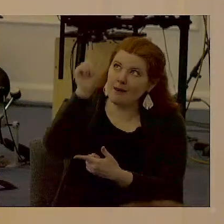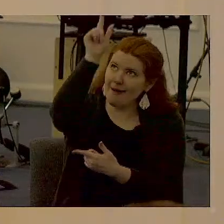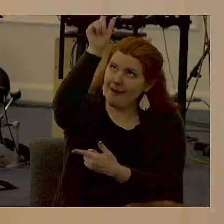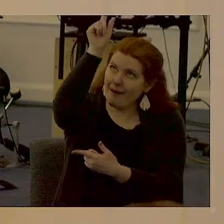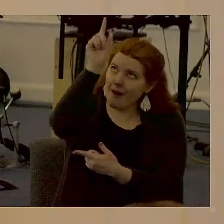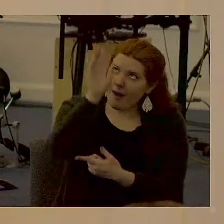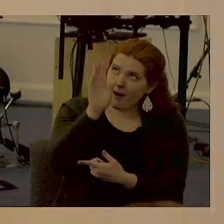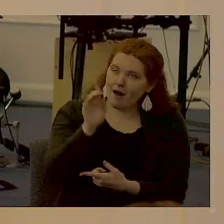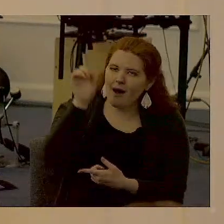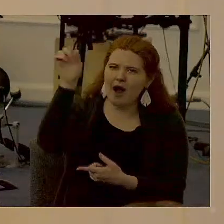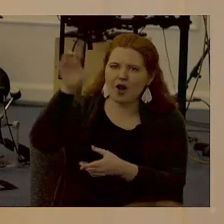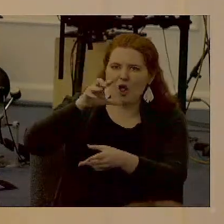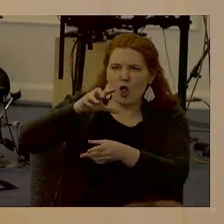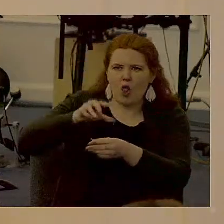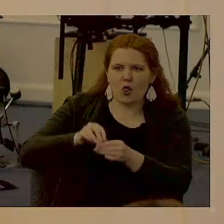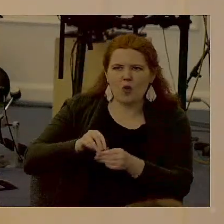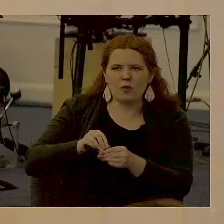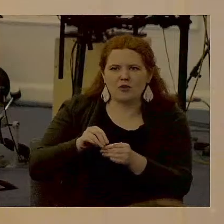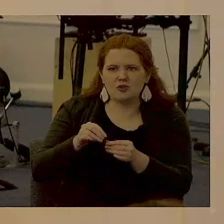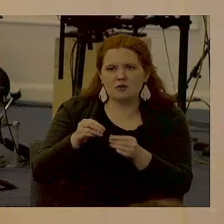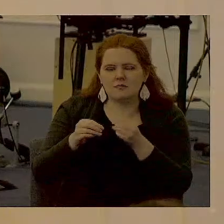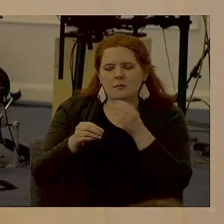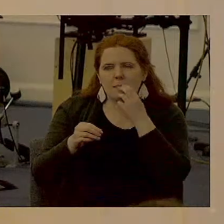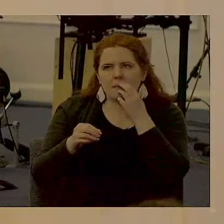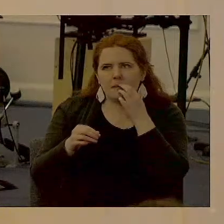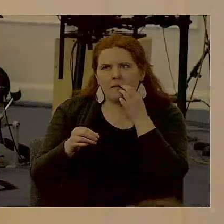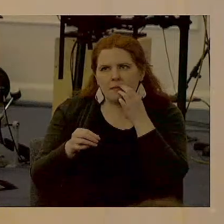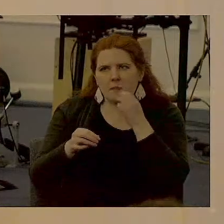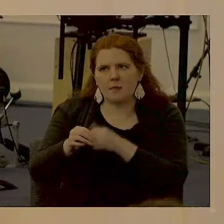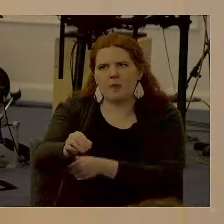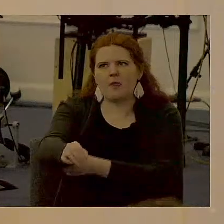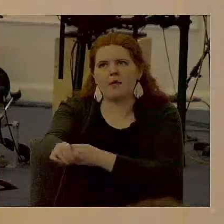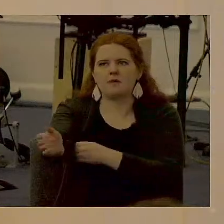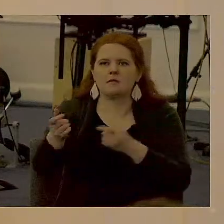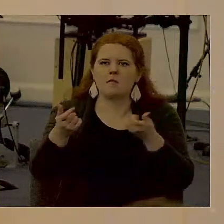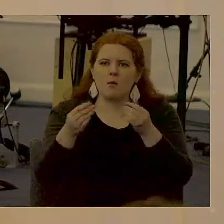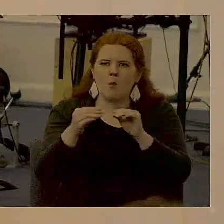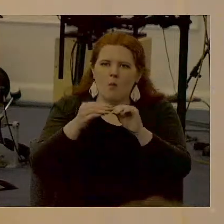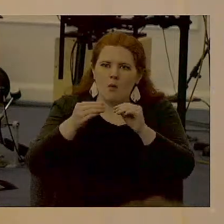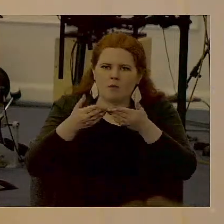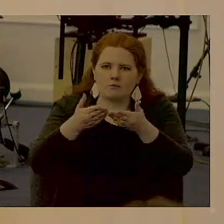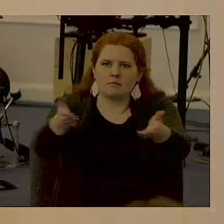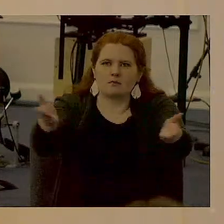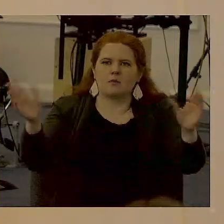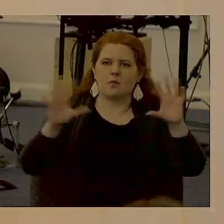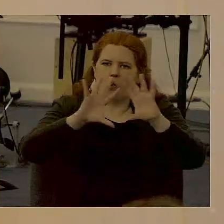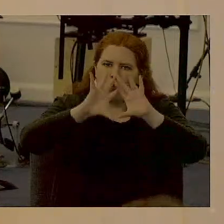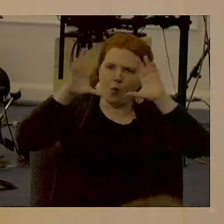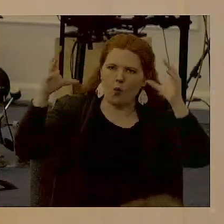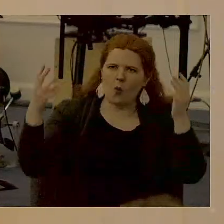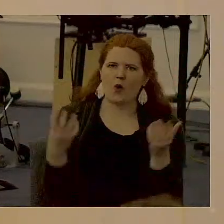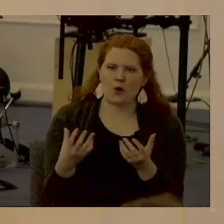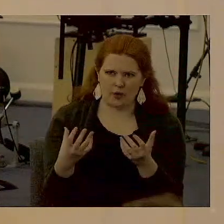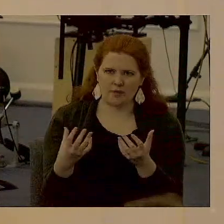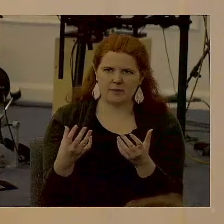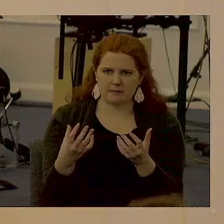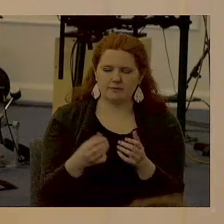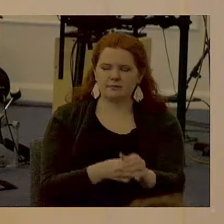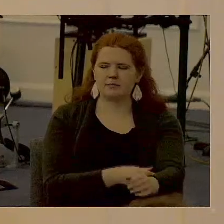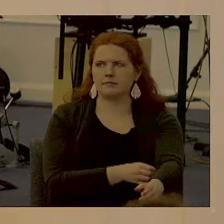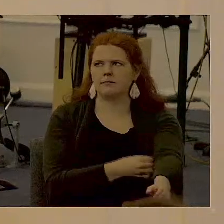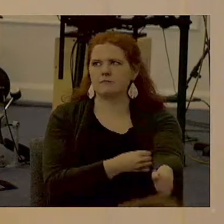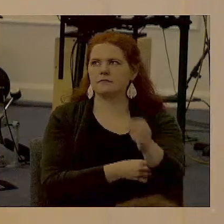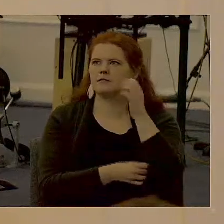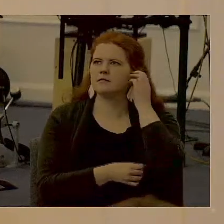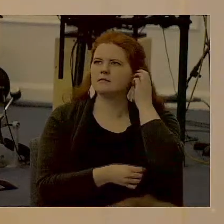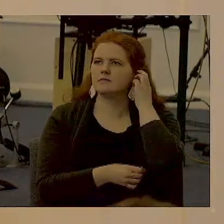including a much larger segment of the world than maybe we would have thought.